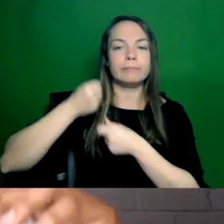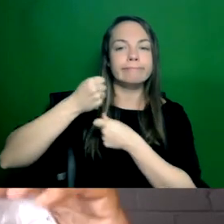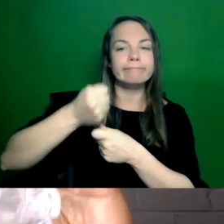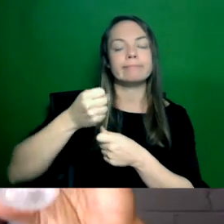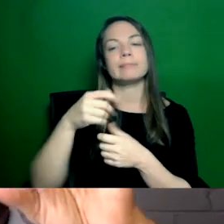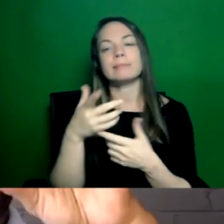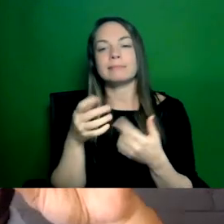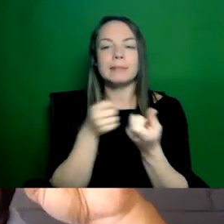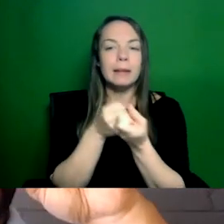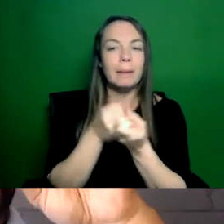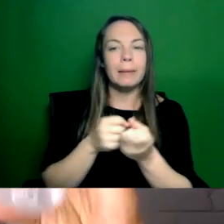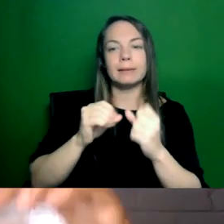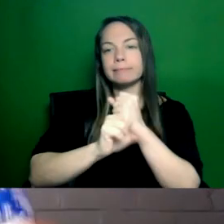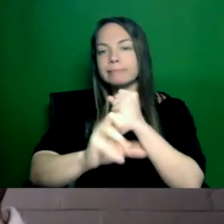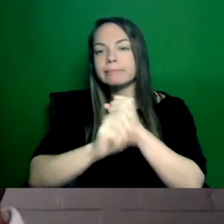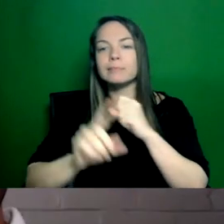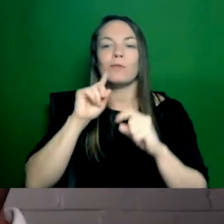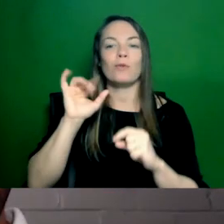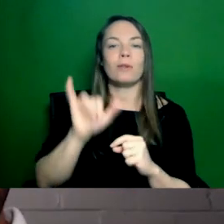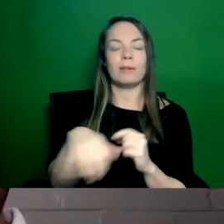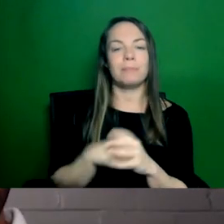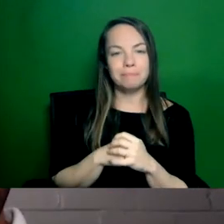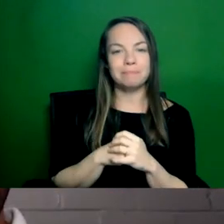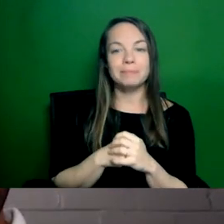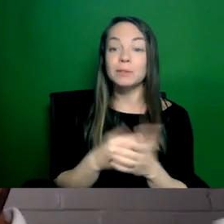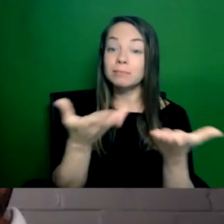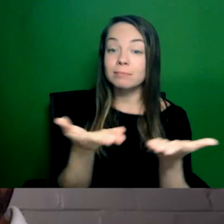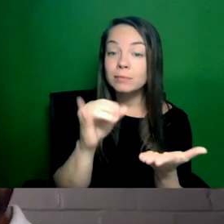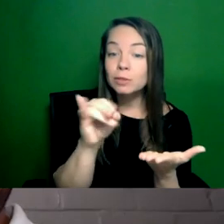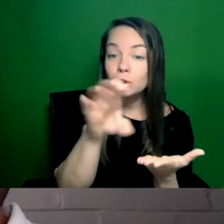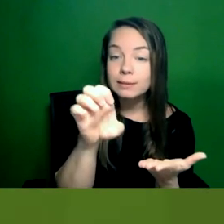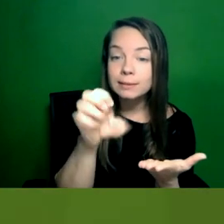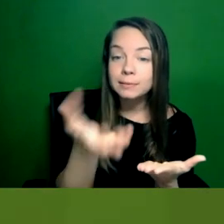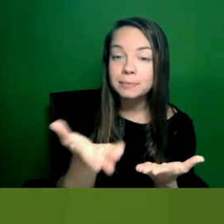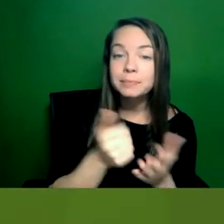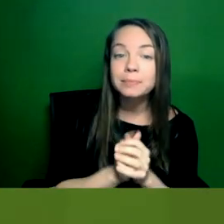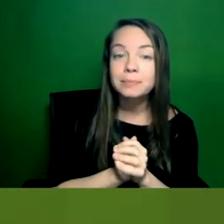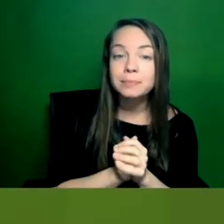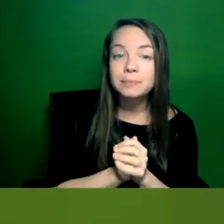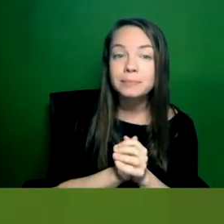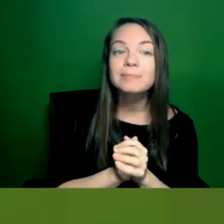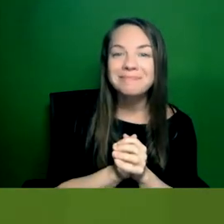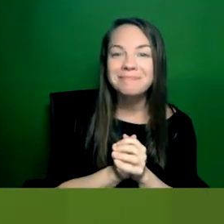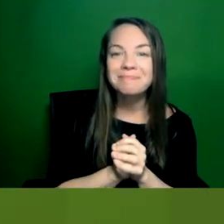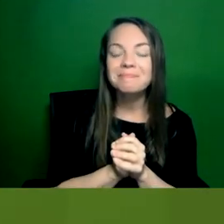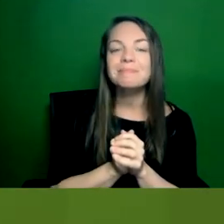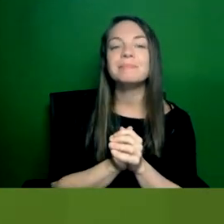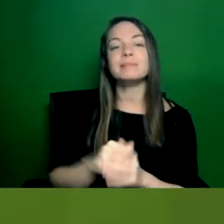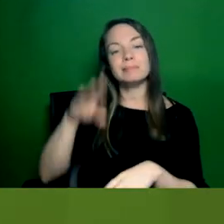educators, and athletic coaches. Jesse, would you like to introduce yourself? Sure thing. It's great to be